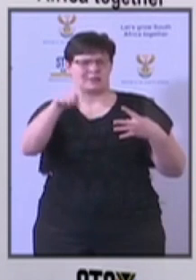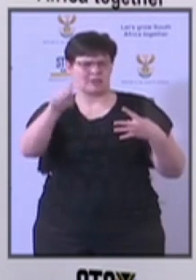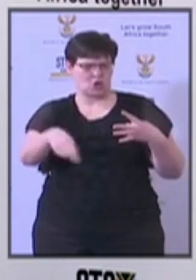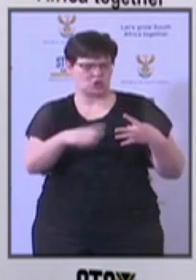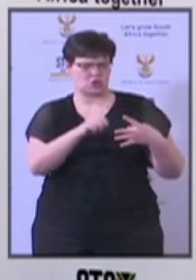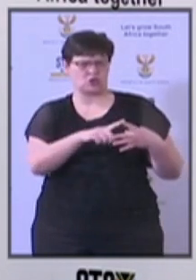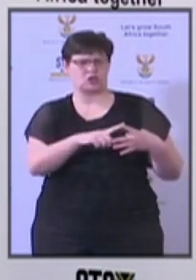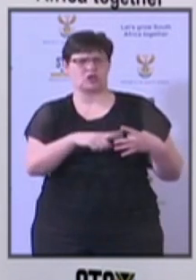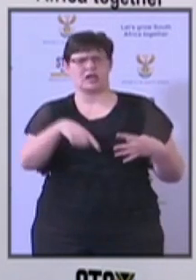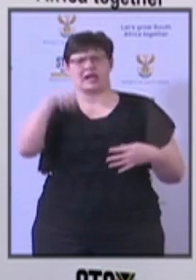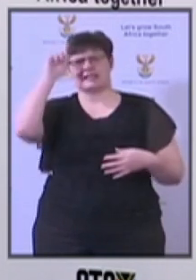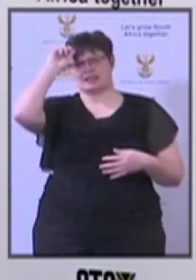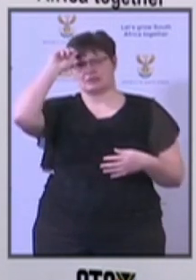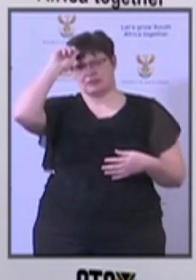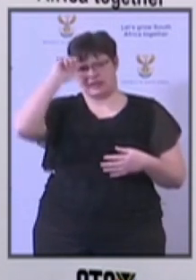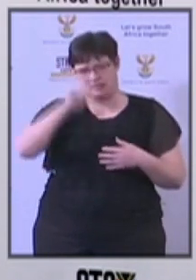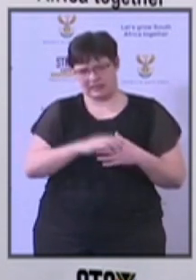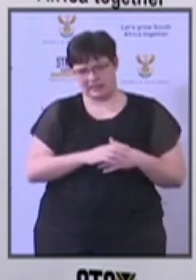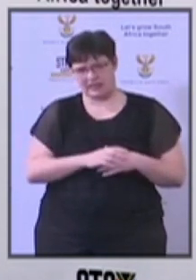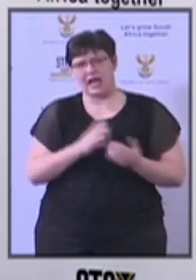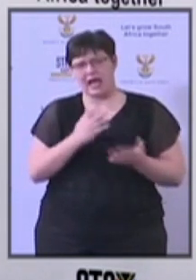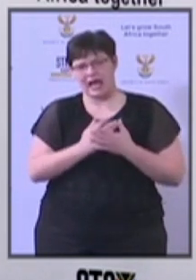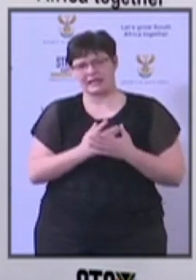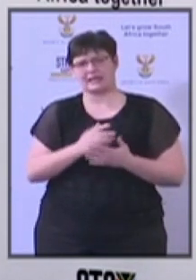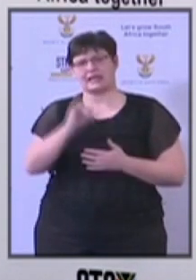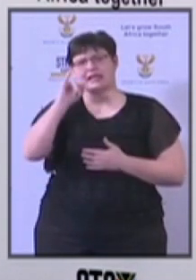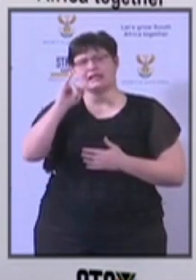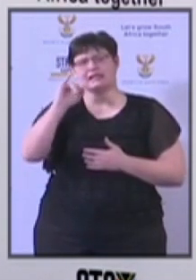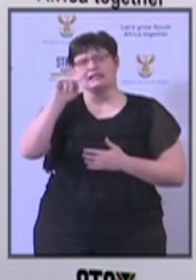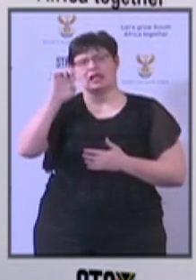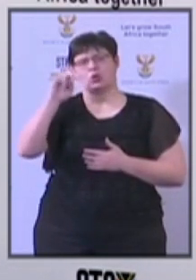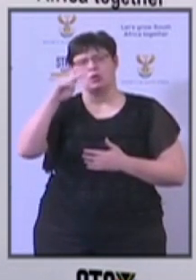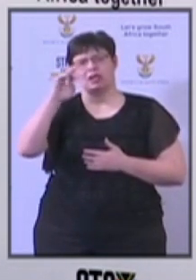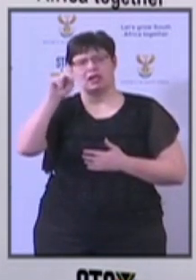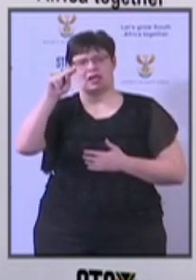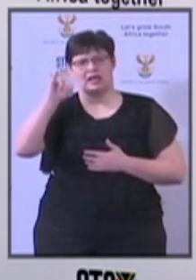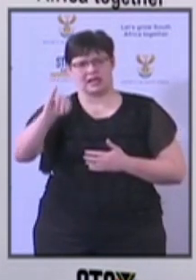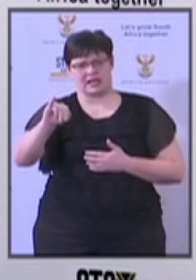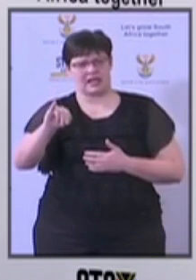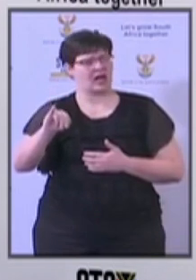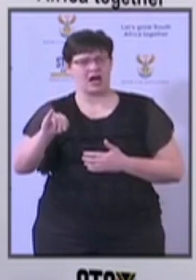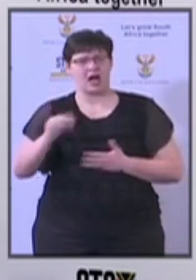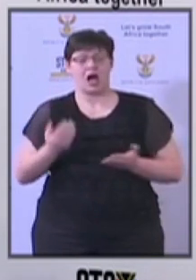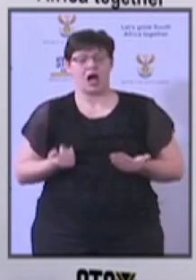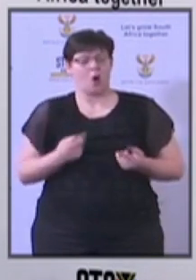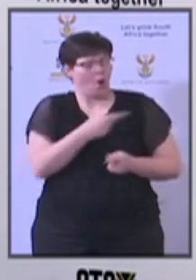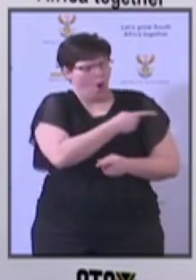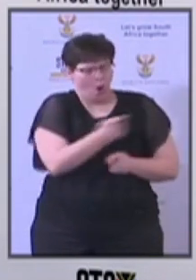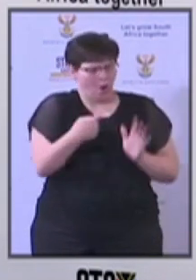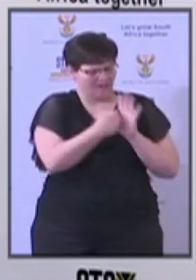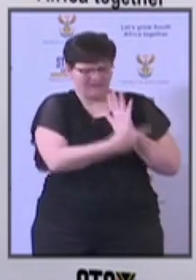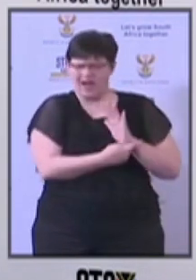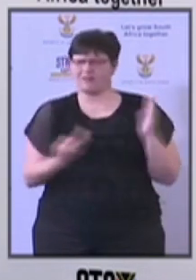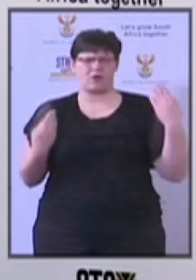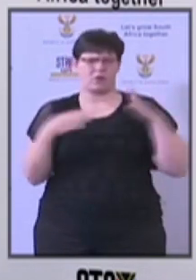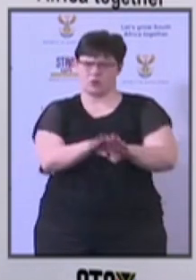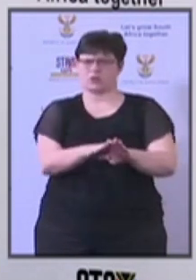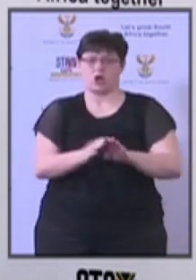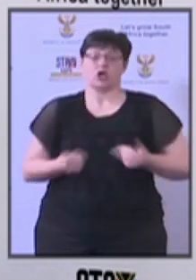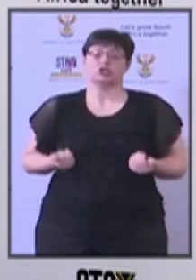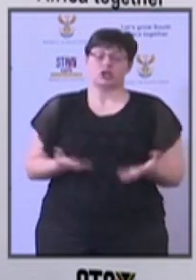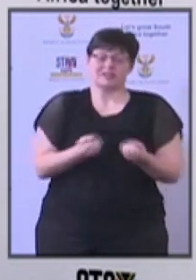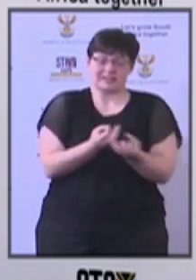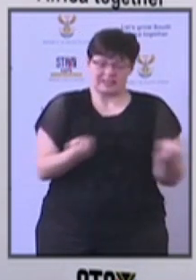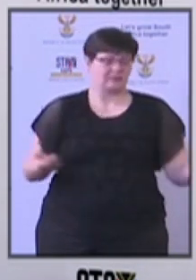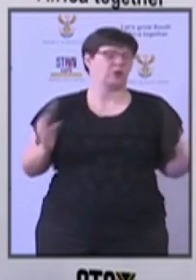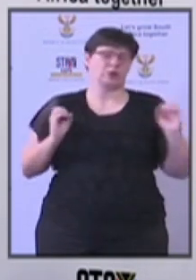in Nelson Mandela Bay, and we've got one in eThekwini. They remain closed. We're not offering any services there whatsoever. Thank you